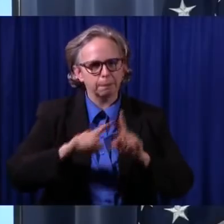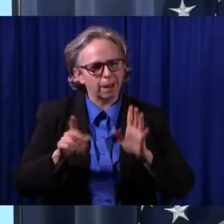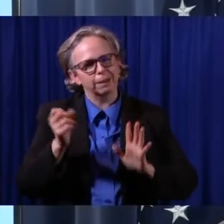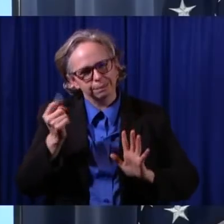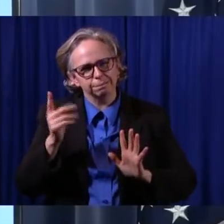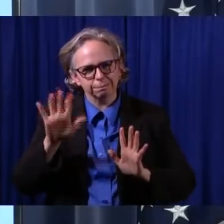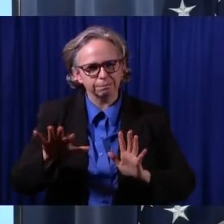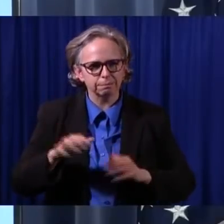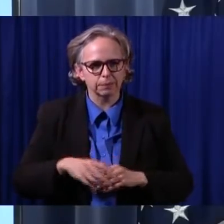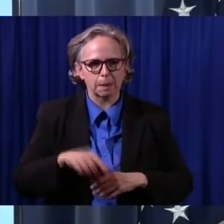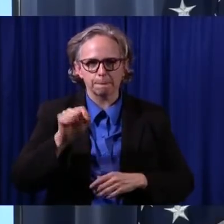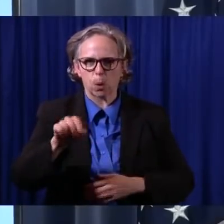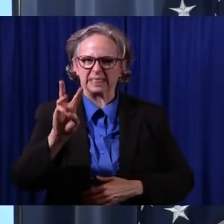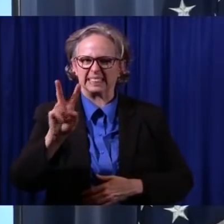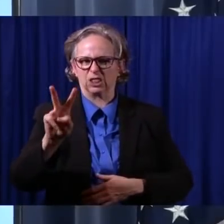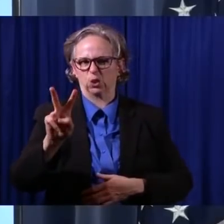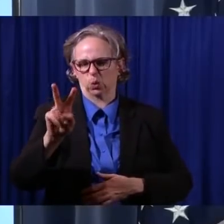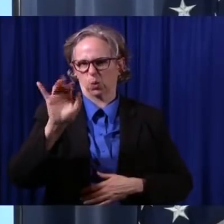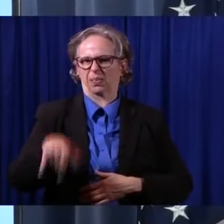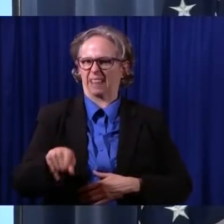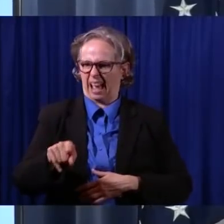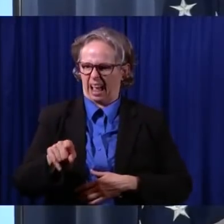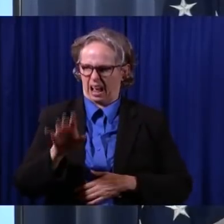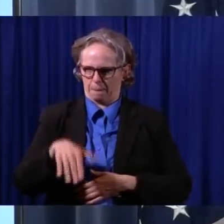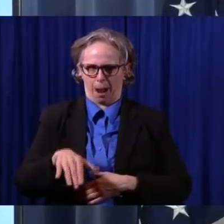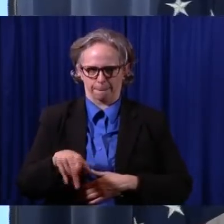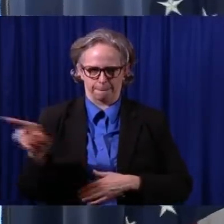at 0.62.